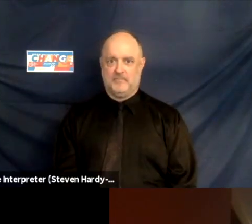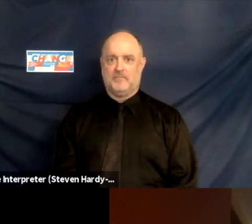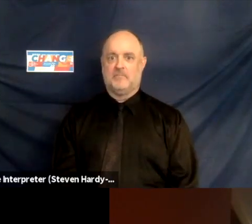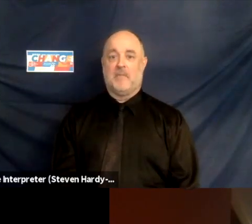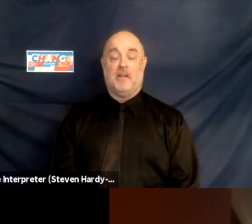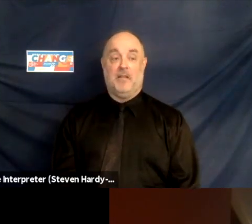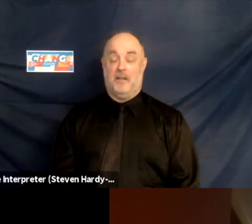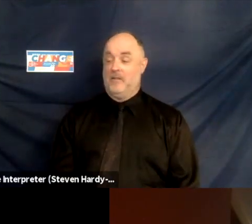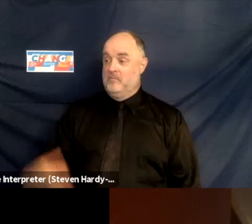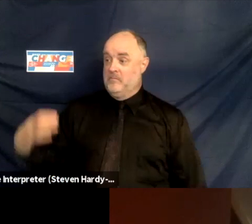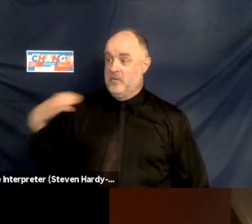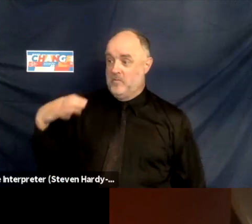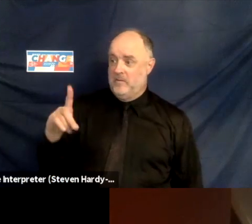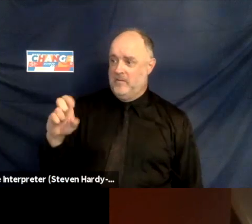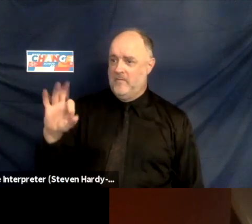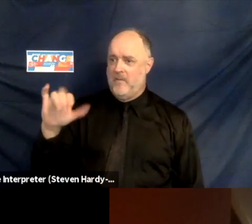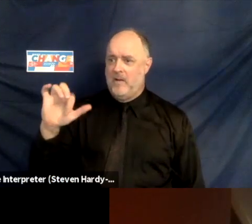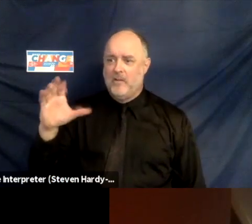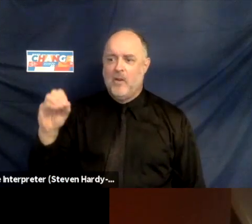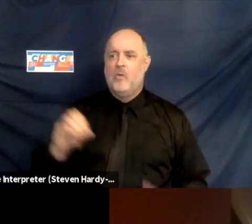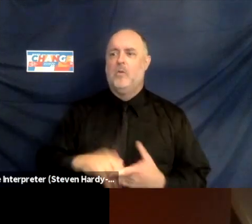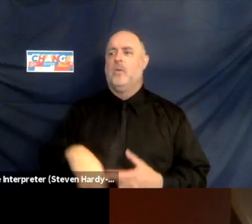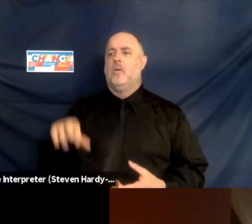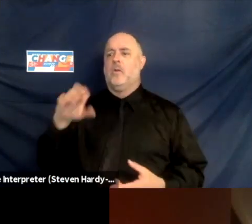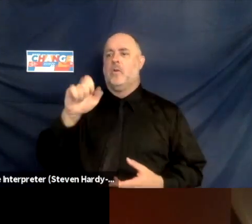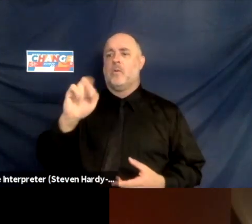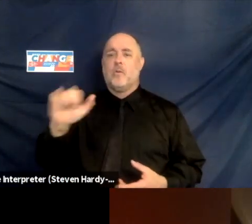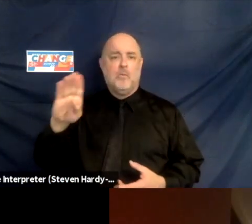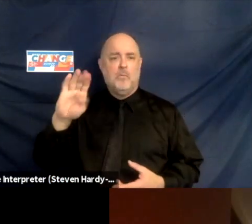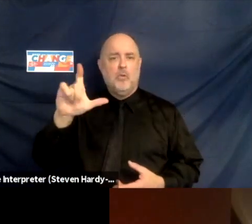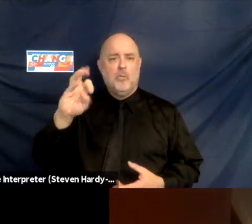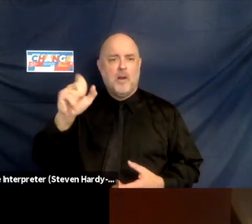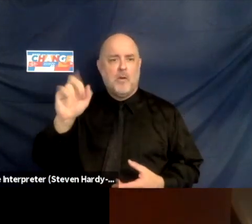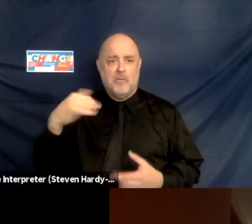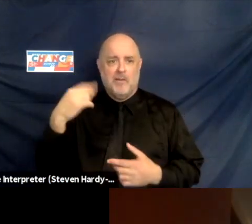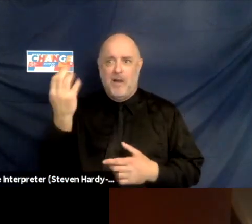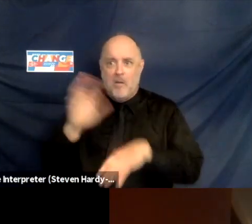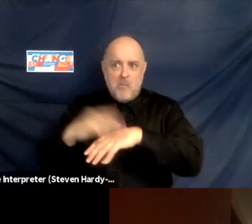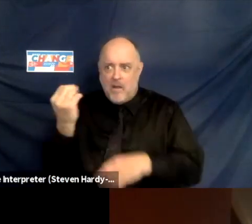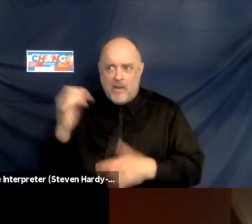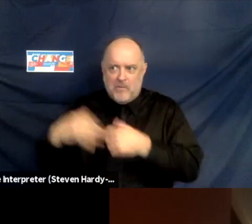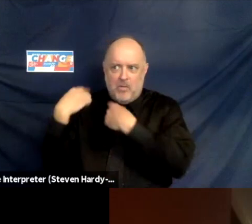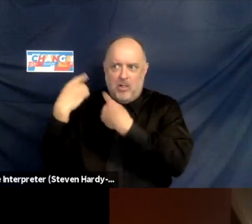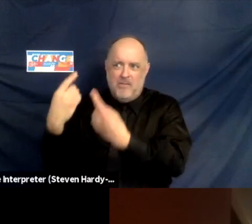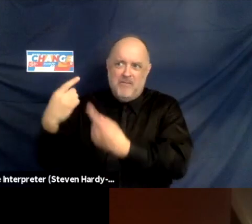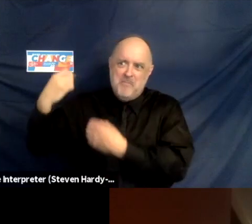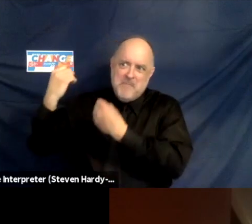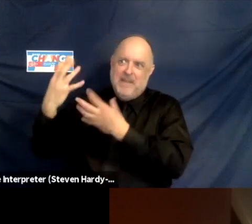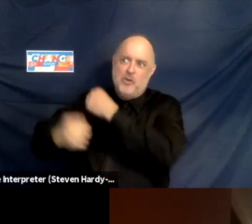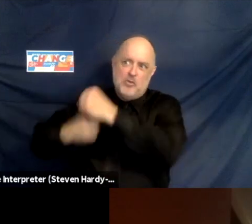Chairman DeFazio and Earl Blumenauer on Monday who've been doing this forever. And today we're seeing some new folks